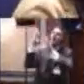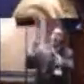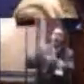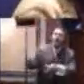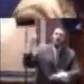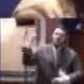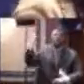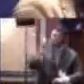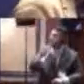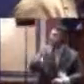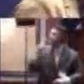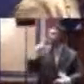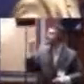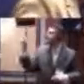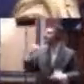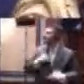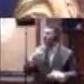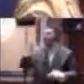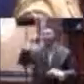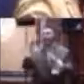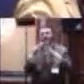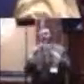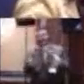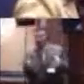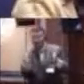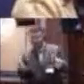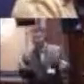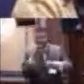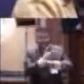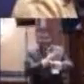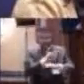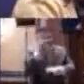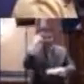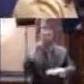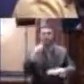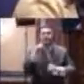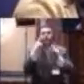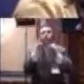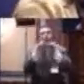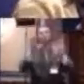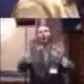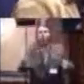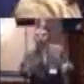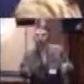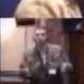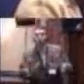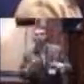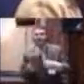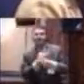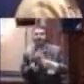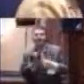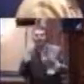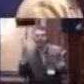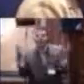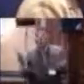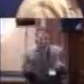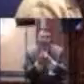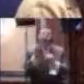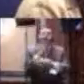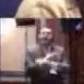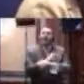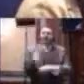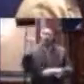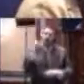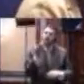digressing a bit, but I think it also shows, you know, the kind of process that comes through. I'd also secondly want